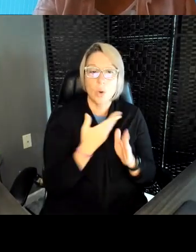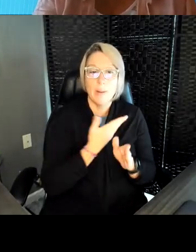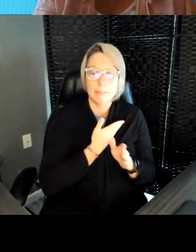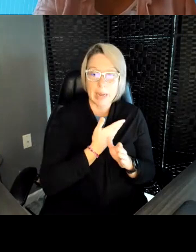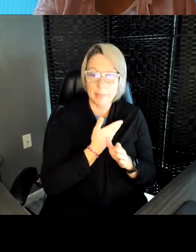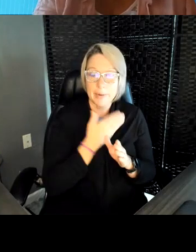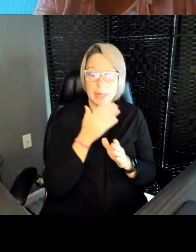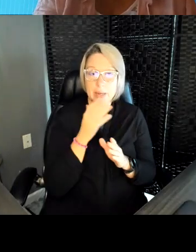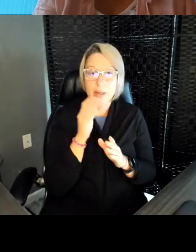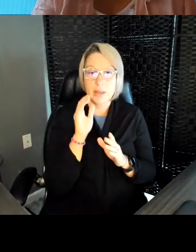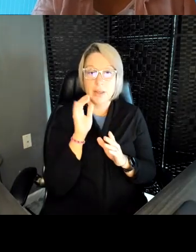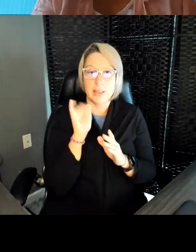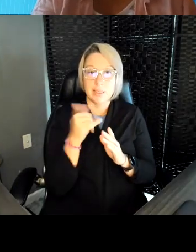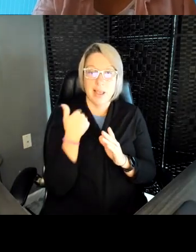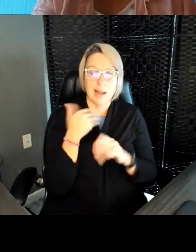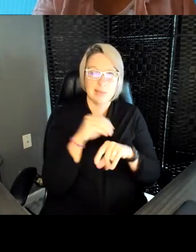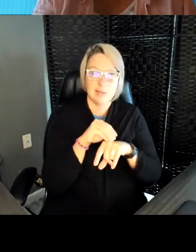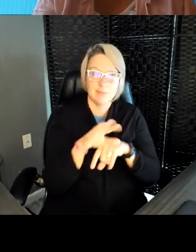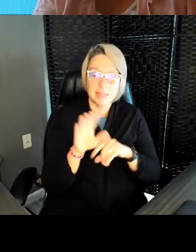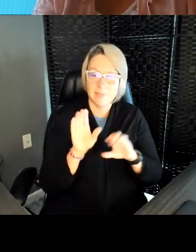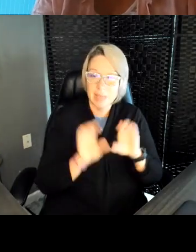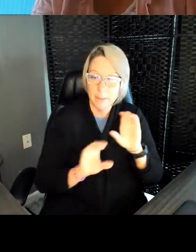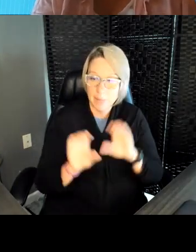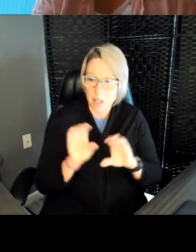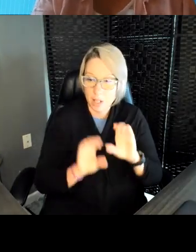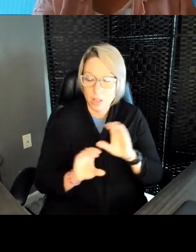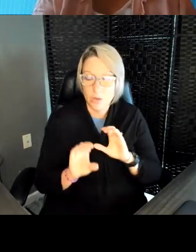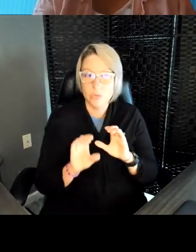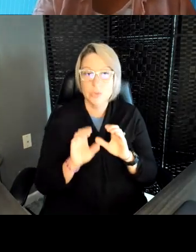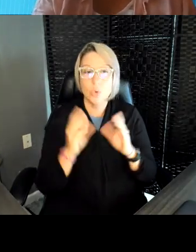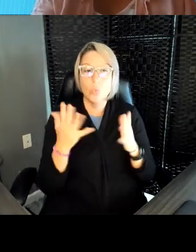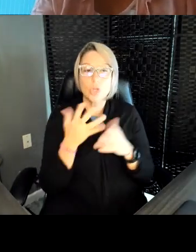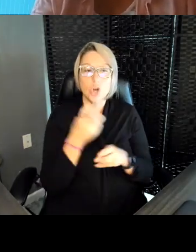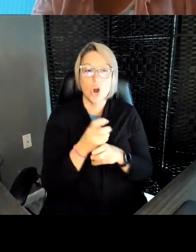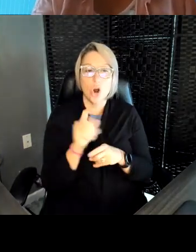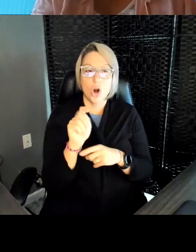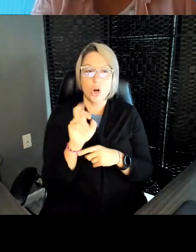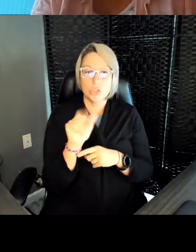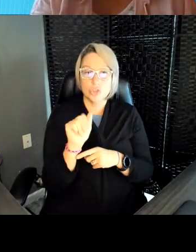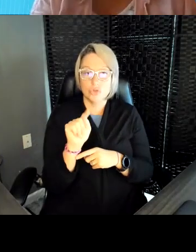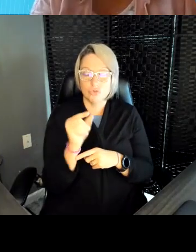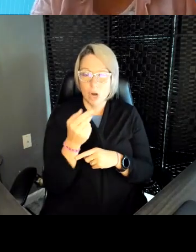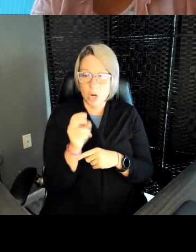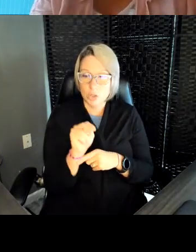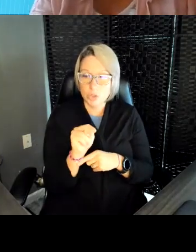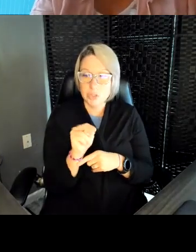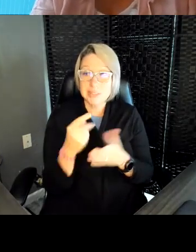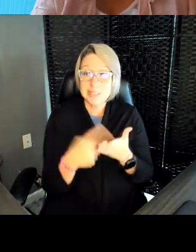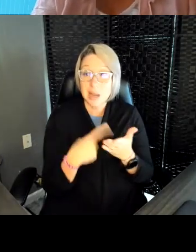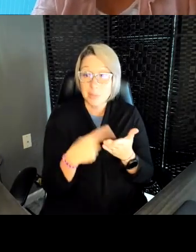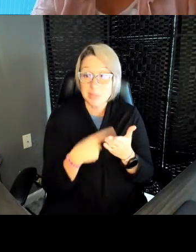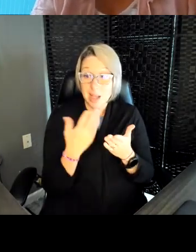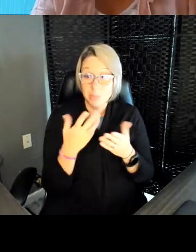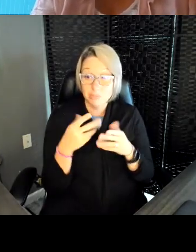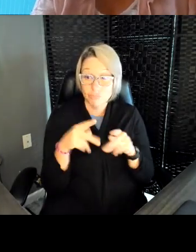of, you know, chemicals. And here's what's hard about teratogens is since sometimes they're legal. They